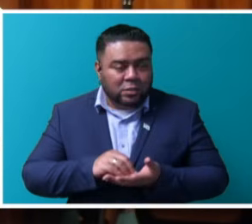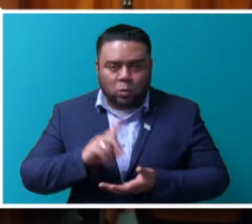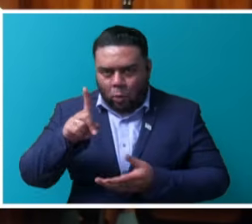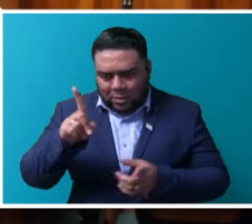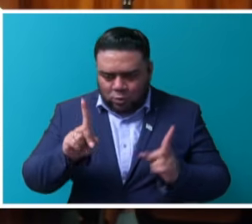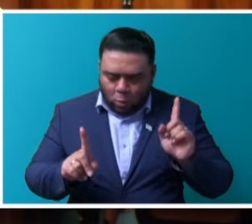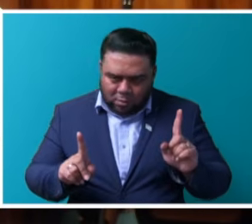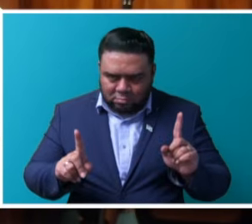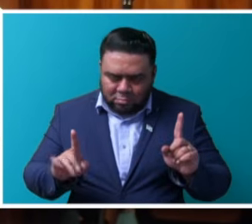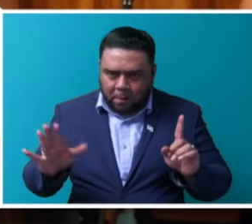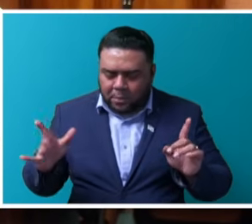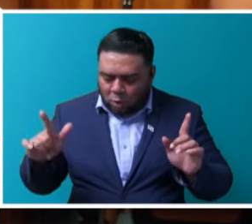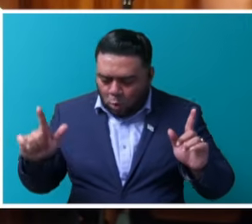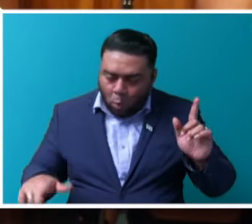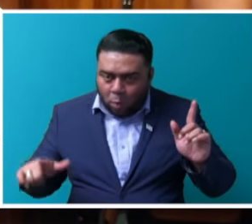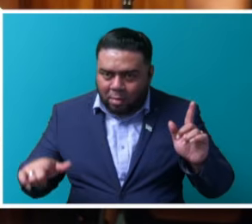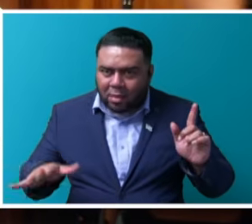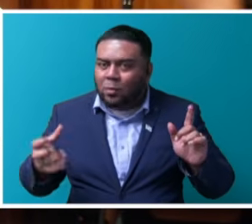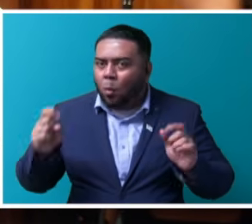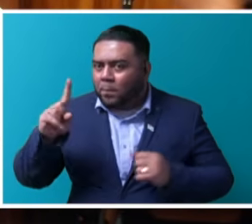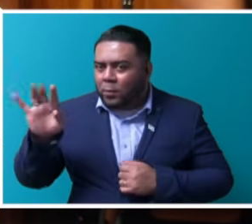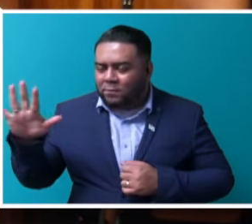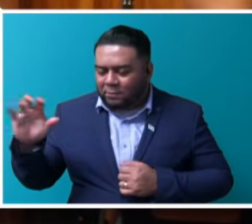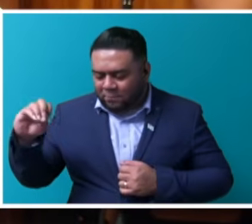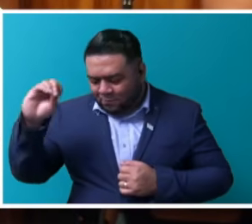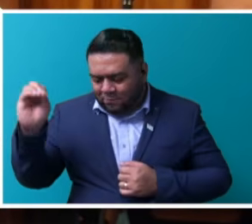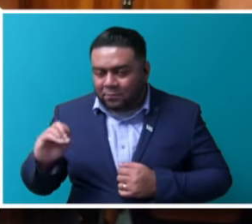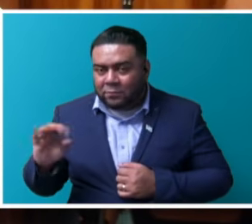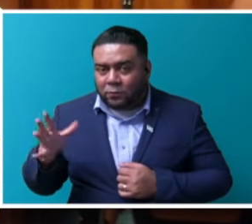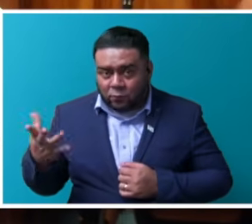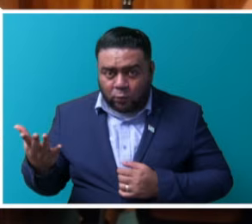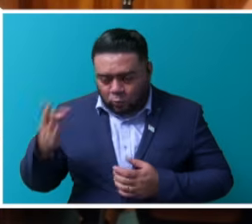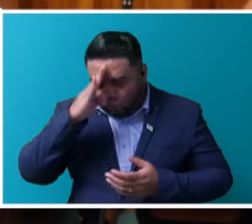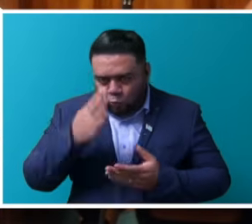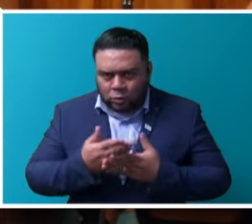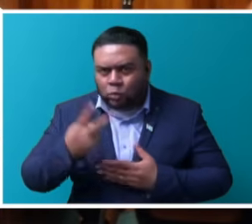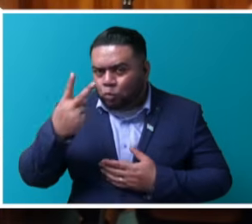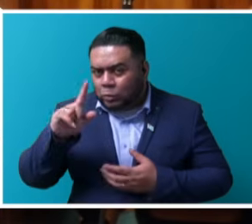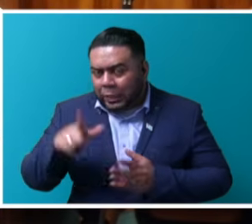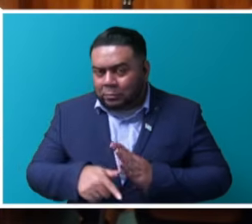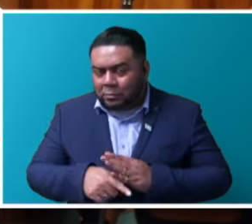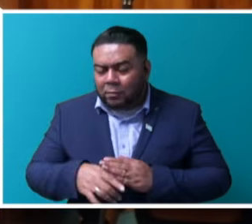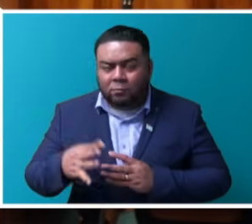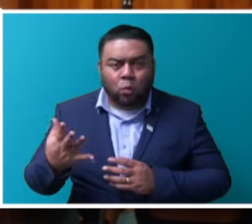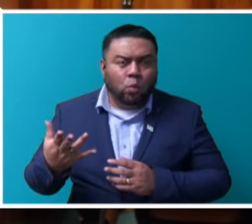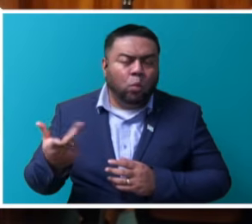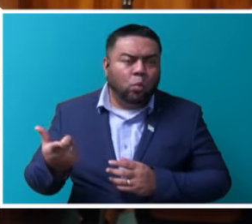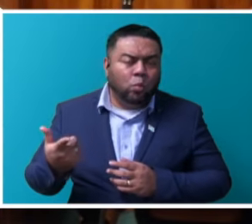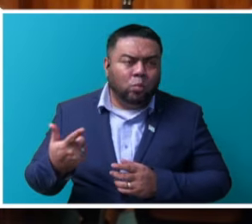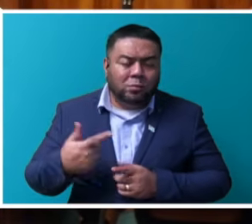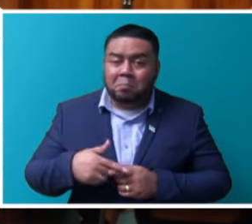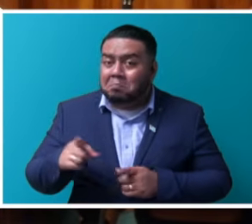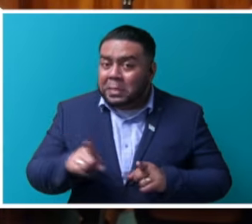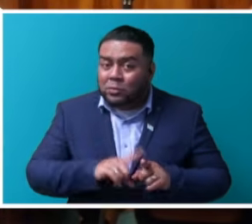1:1, lower than the current 1.5 times for tuition-only students and 2 times for students on both tuition and allowance. This